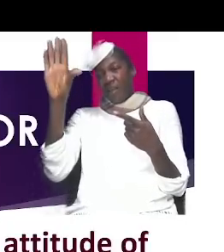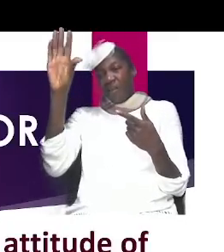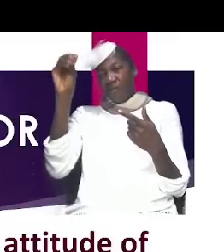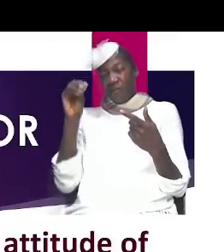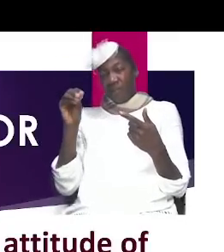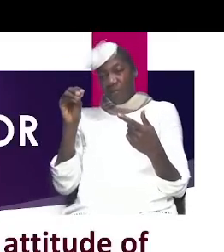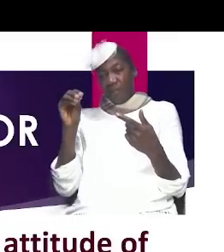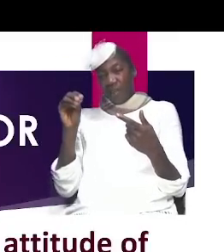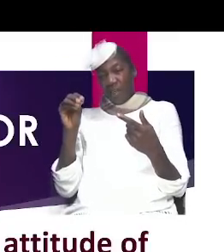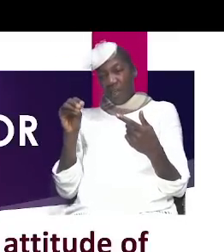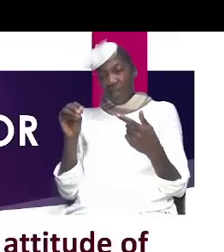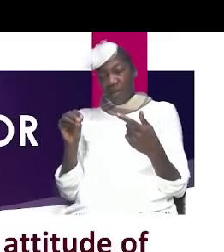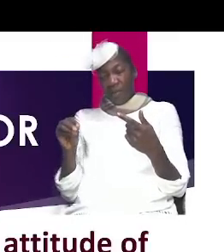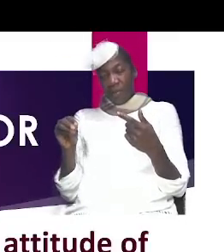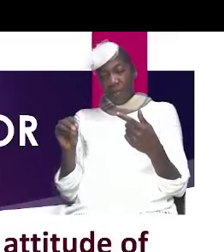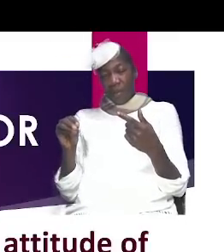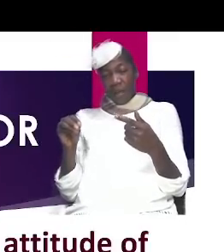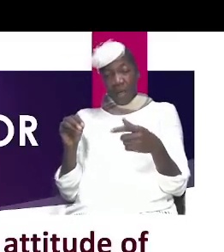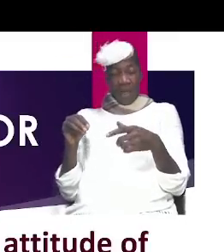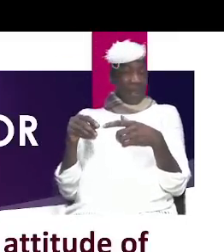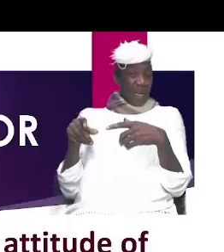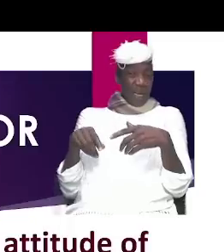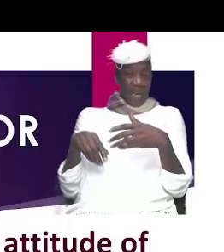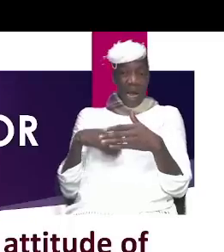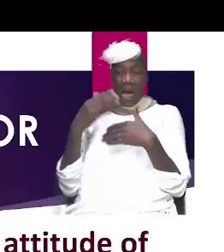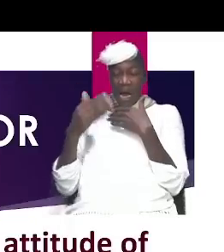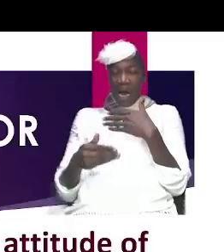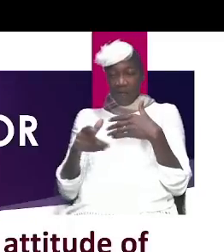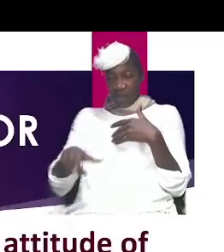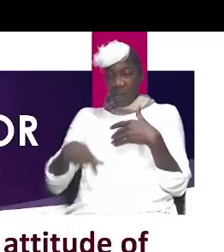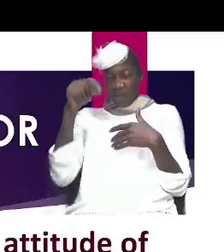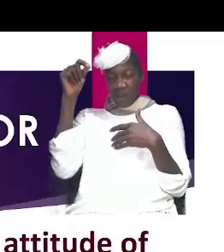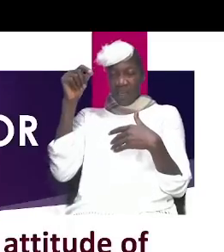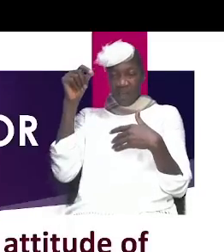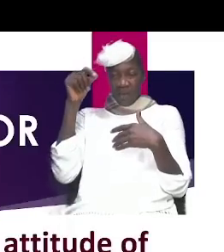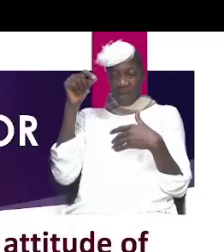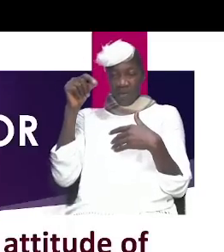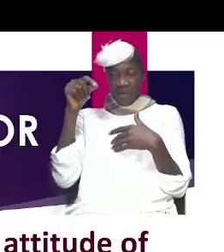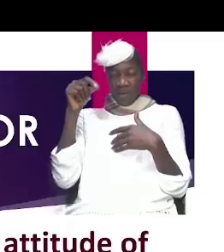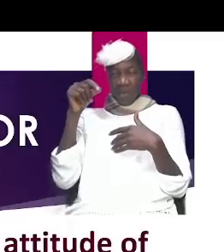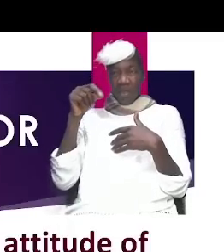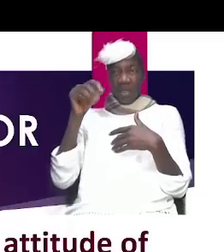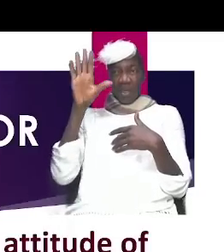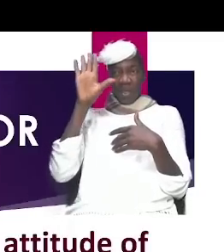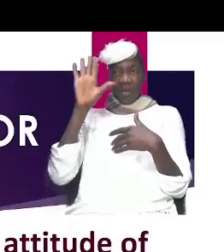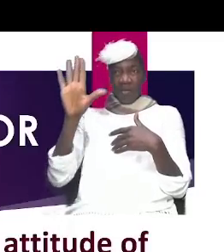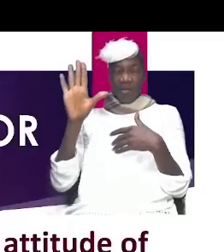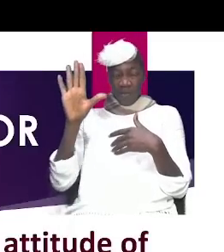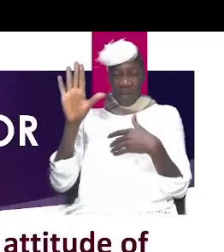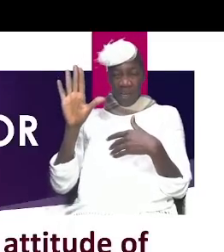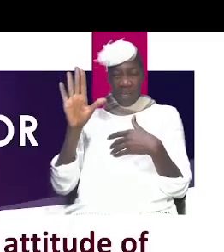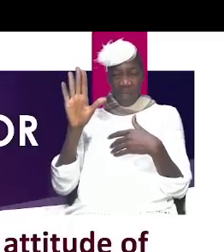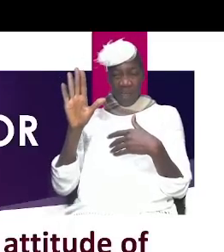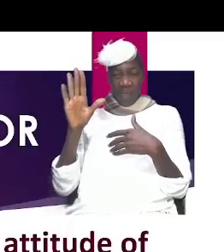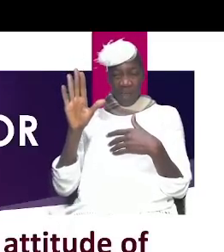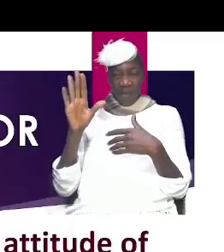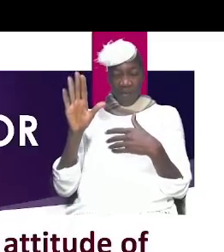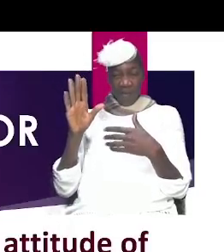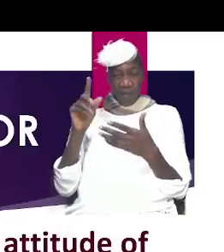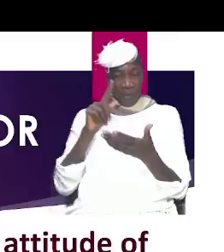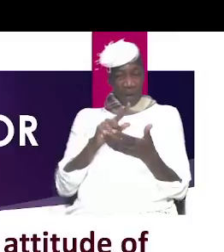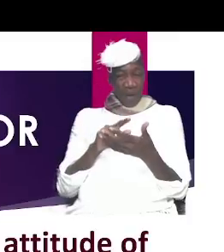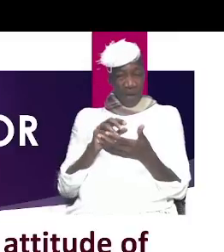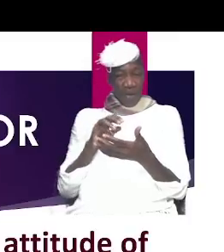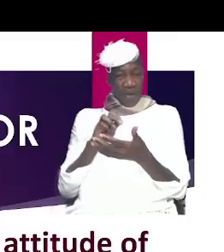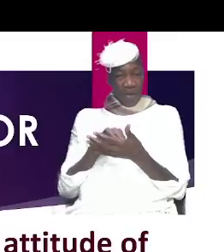it in the bucket, and afterwards you phone out, Lord, is the $5,000 going, you know, all right, it's gone already, and we can't even go back through the hassle for take back the